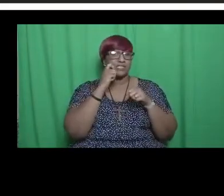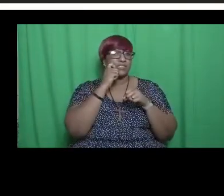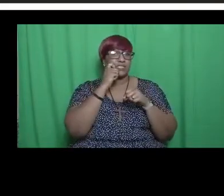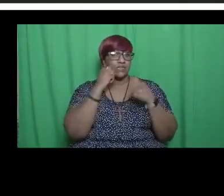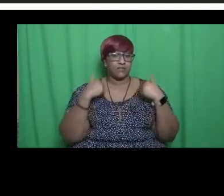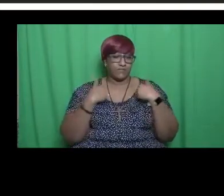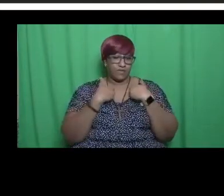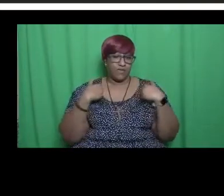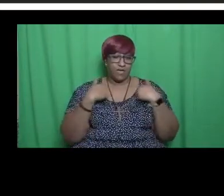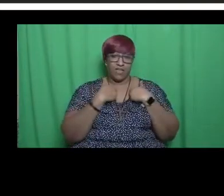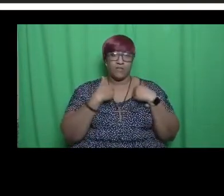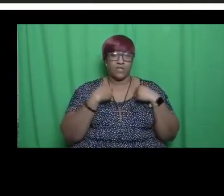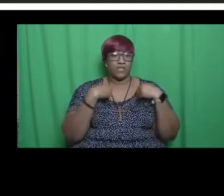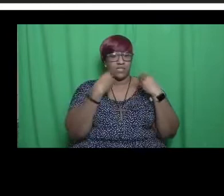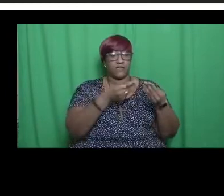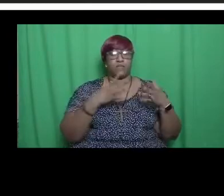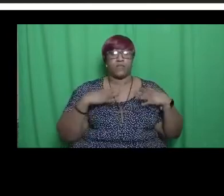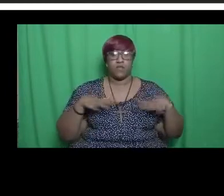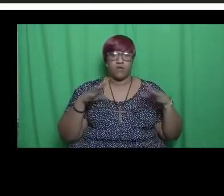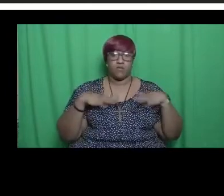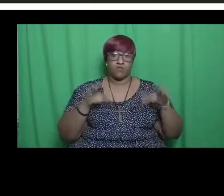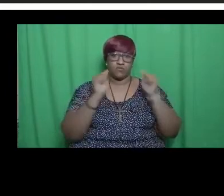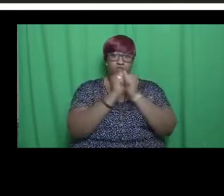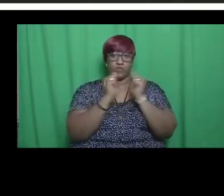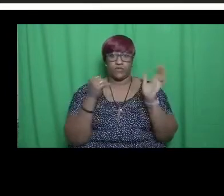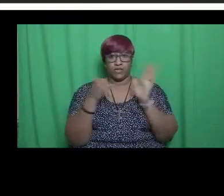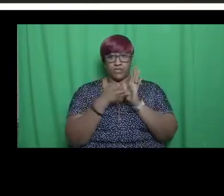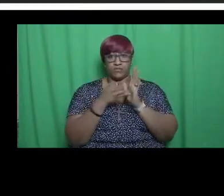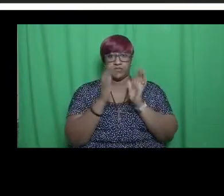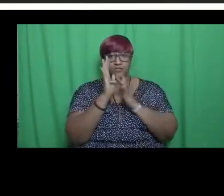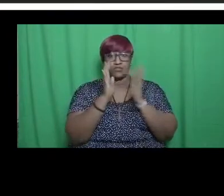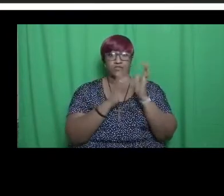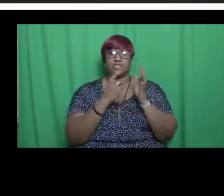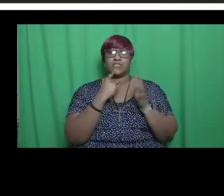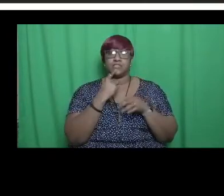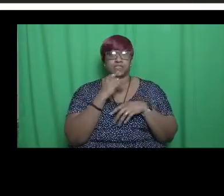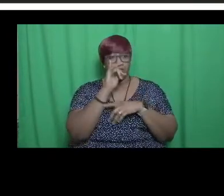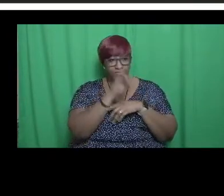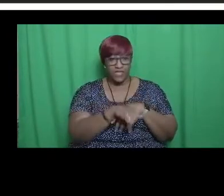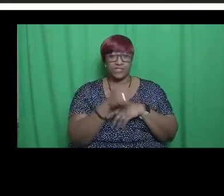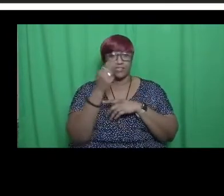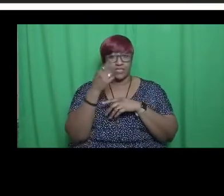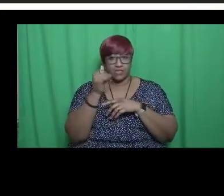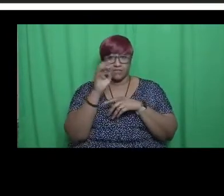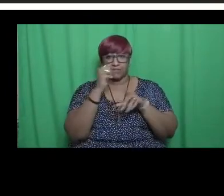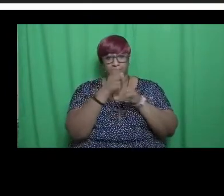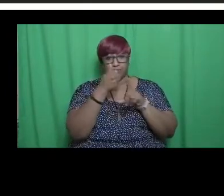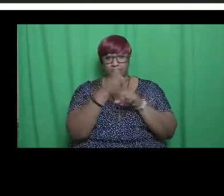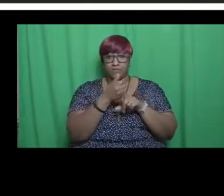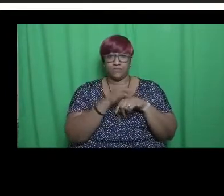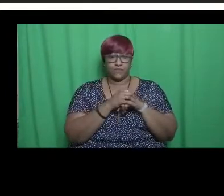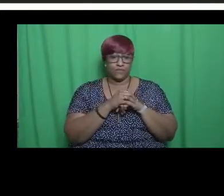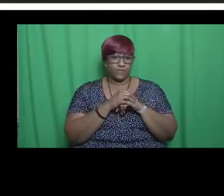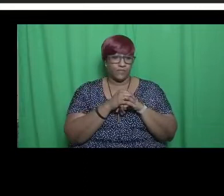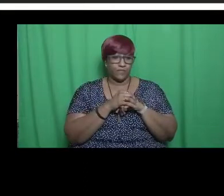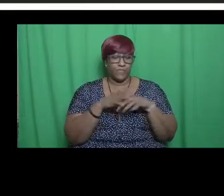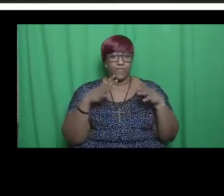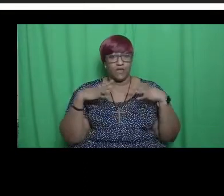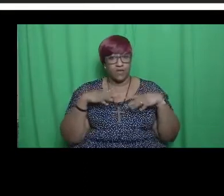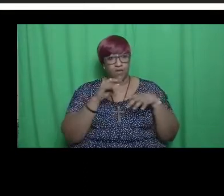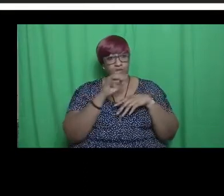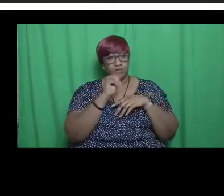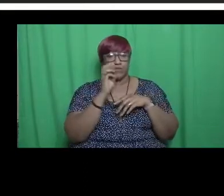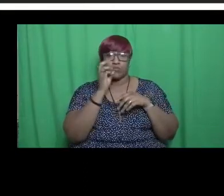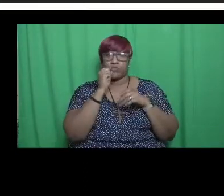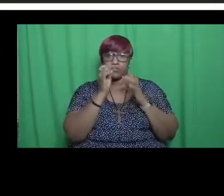an animal and he clothed them with it. Jesus said, that's me. That animal that clothed them